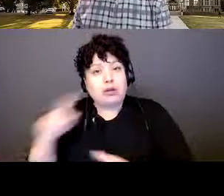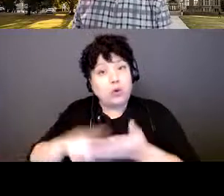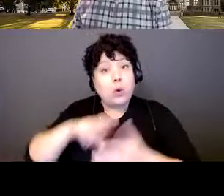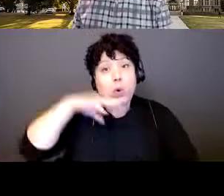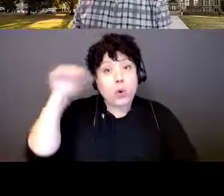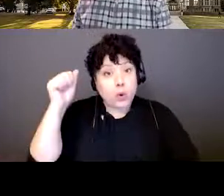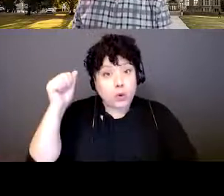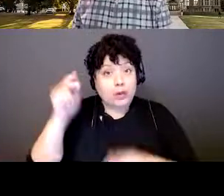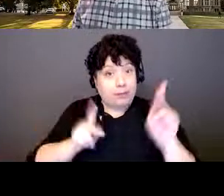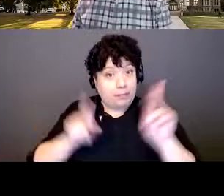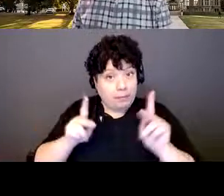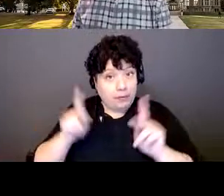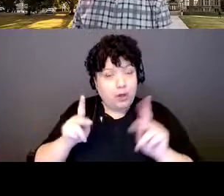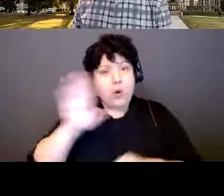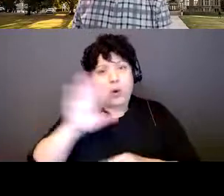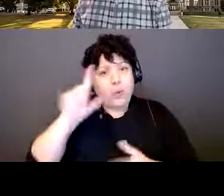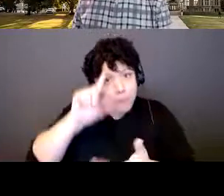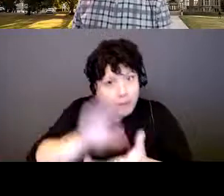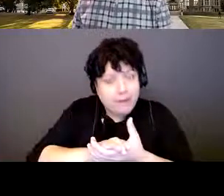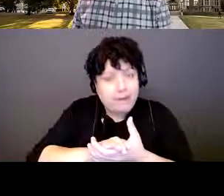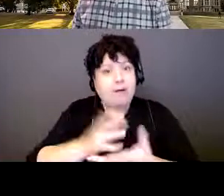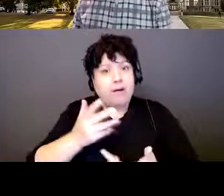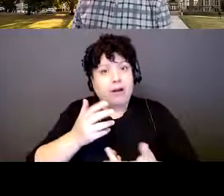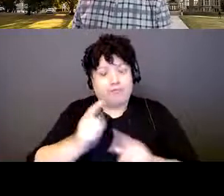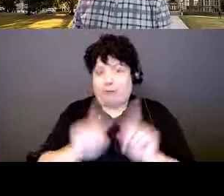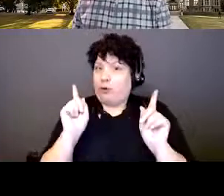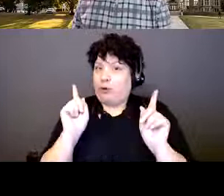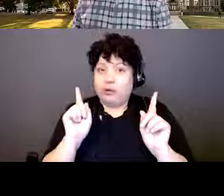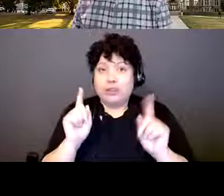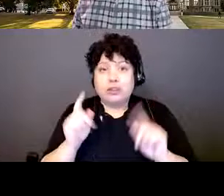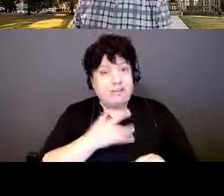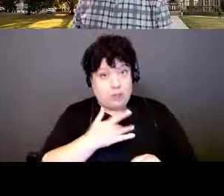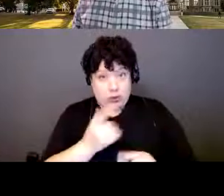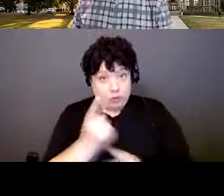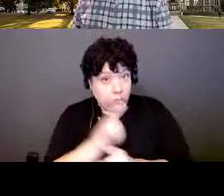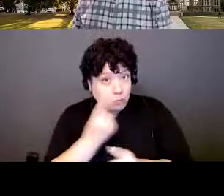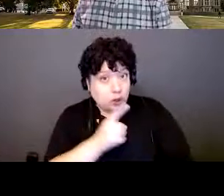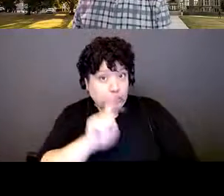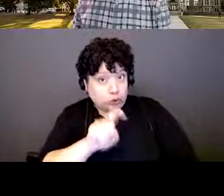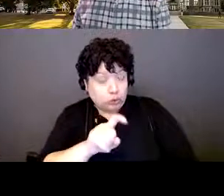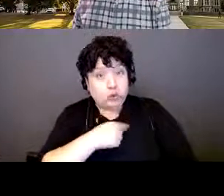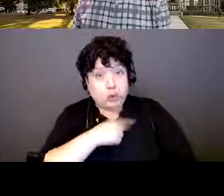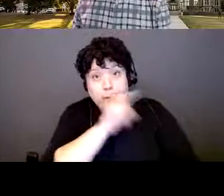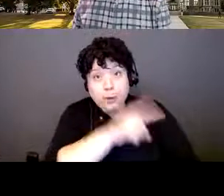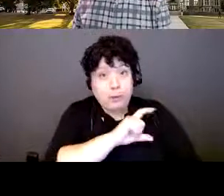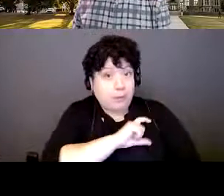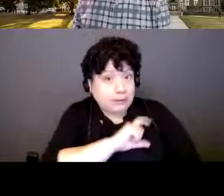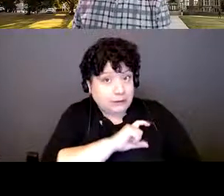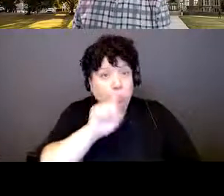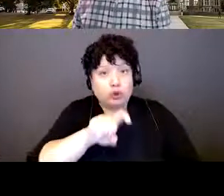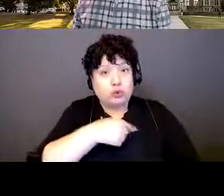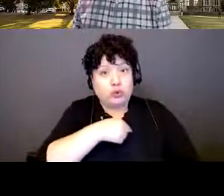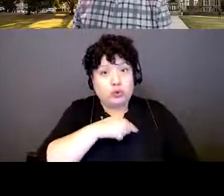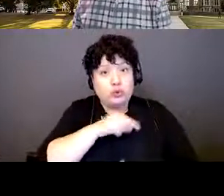Canadians' views on whether it was appropriate or whether you needed to call the police or get outsiders involved.